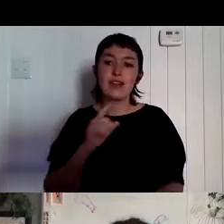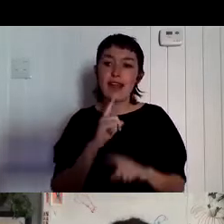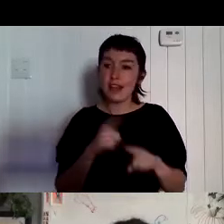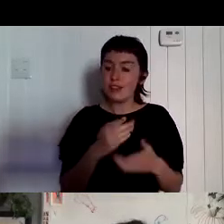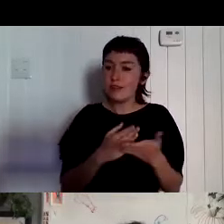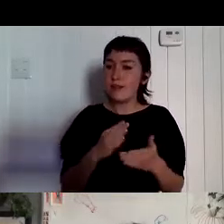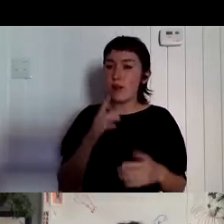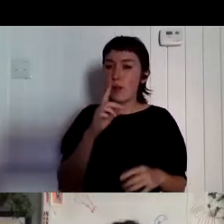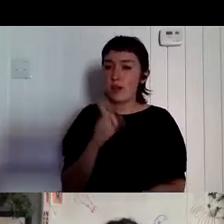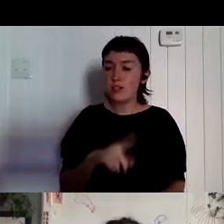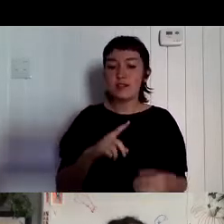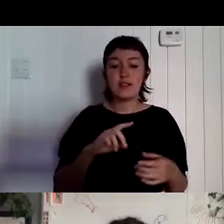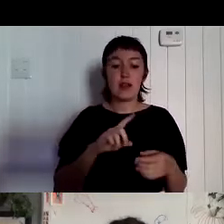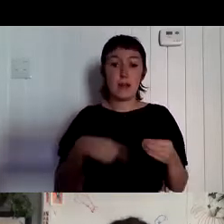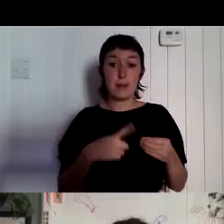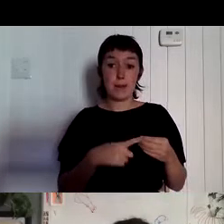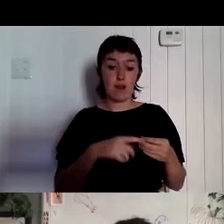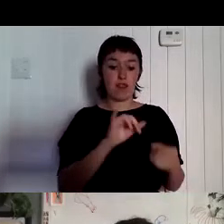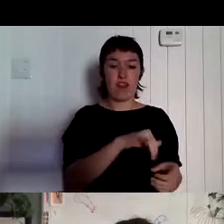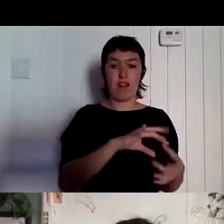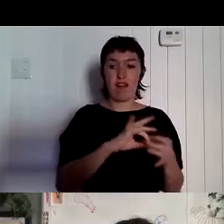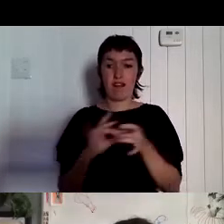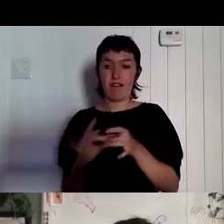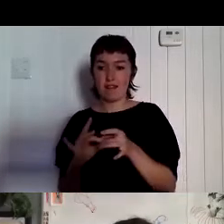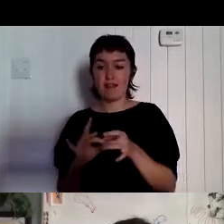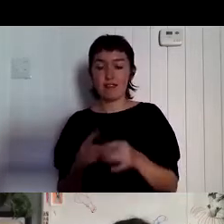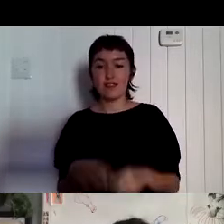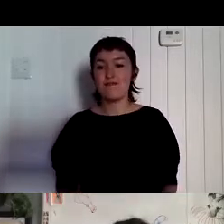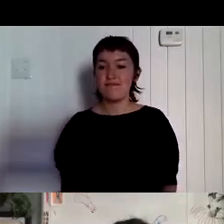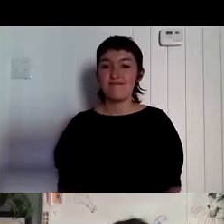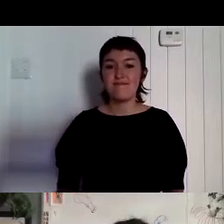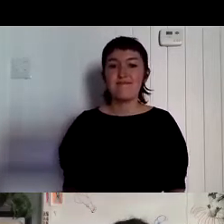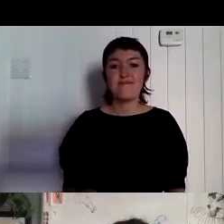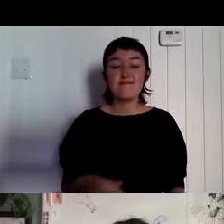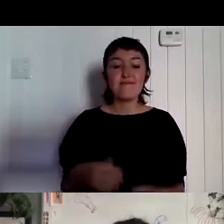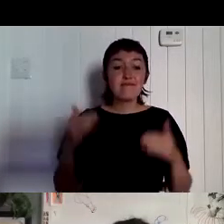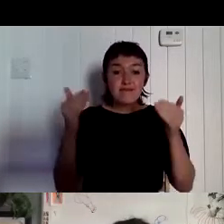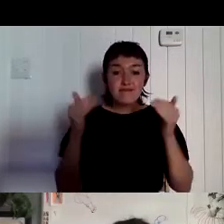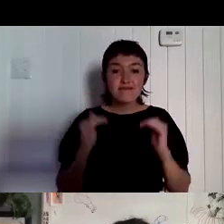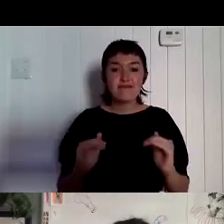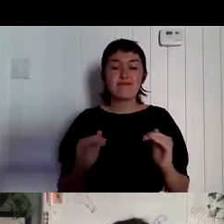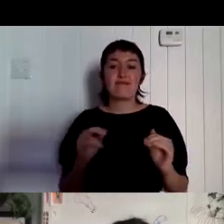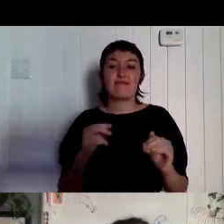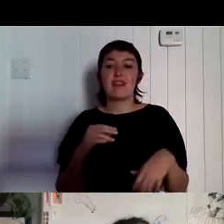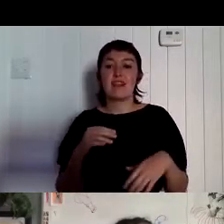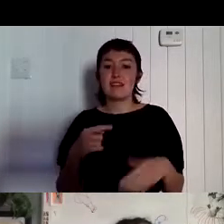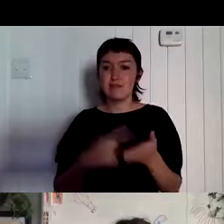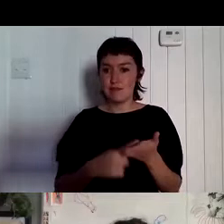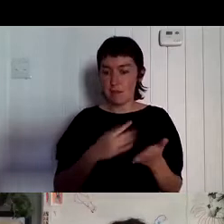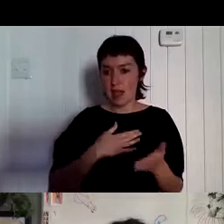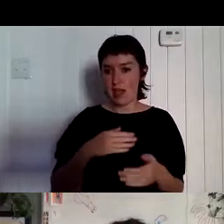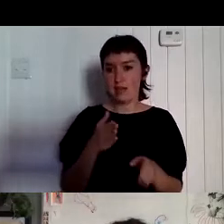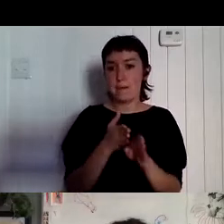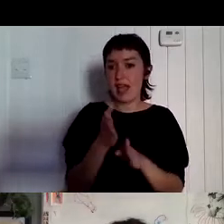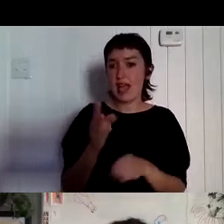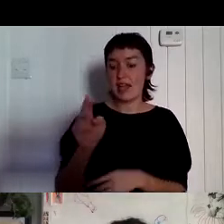behavior. So I'm going to dive right into my main tool, which is neuroimaging, and a